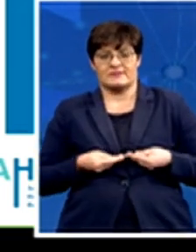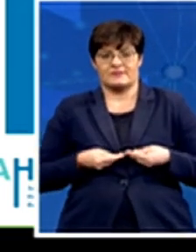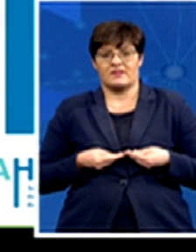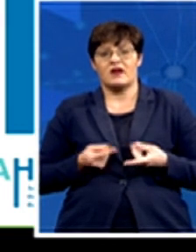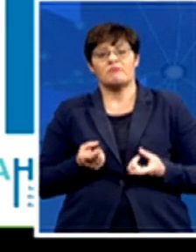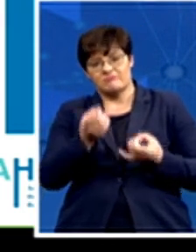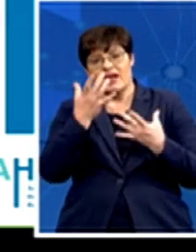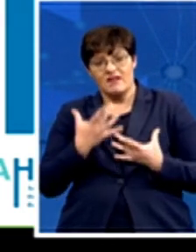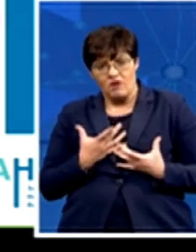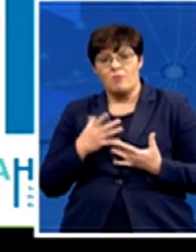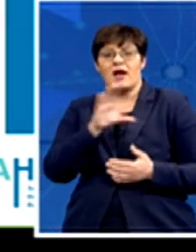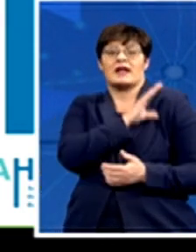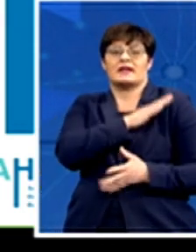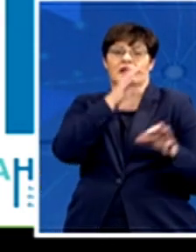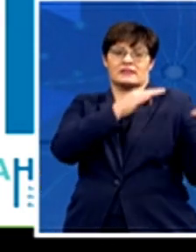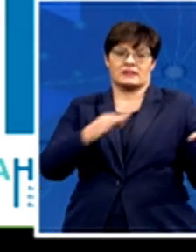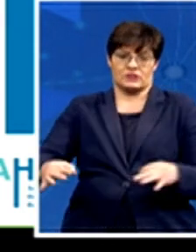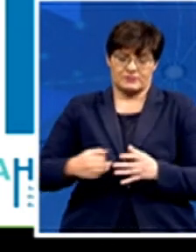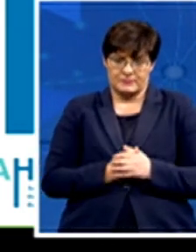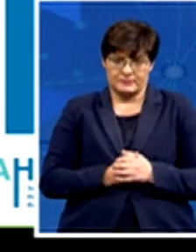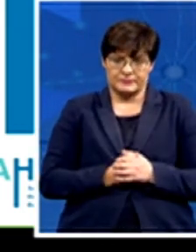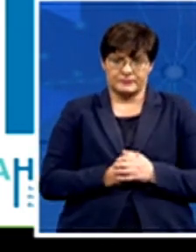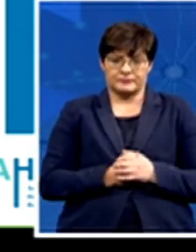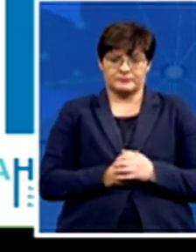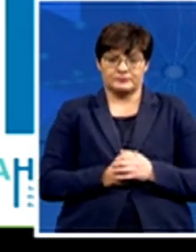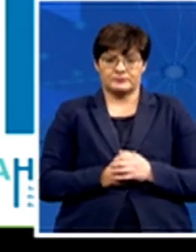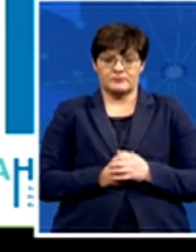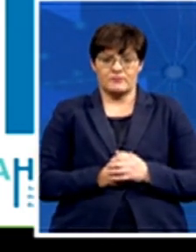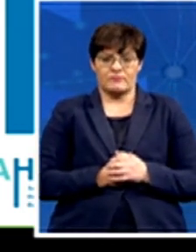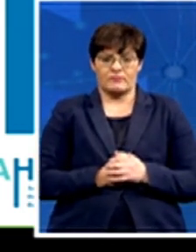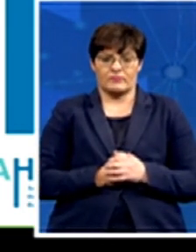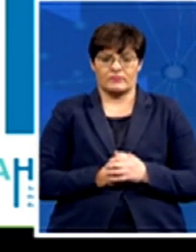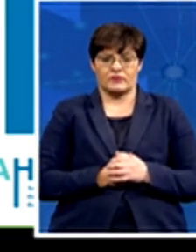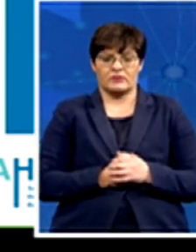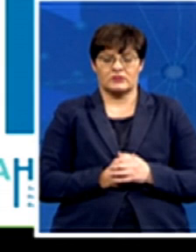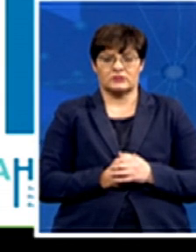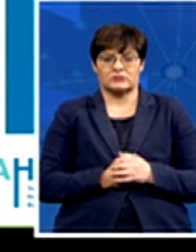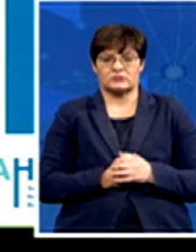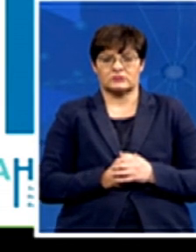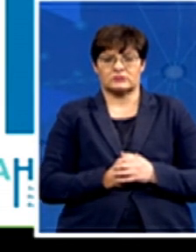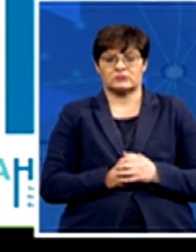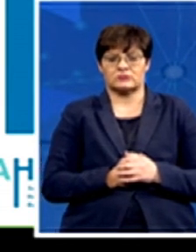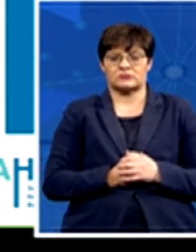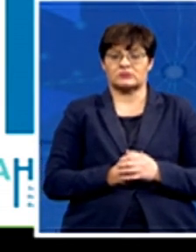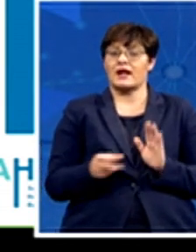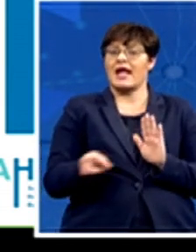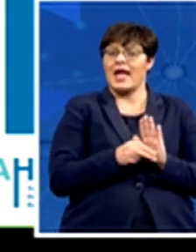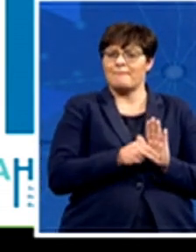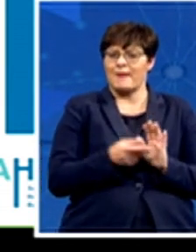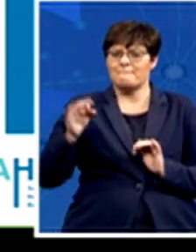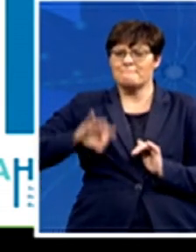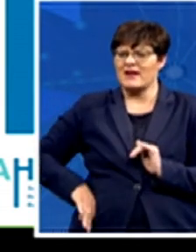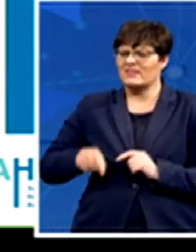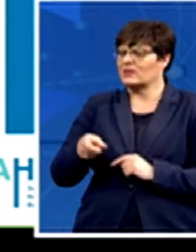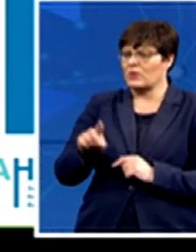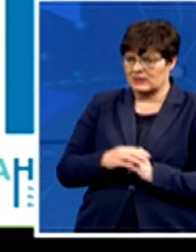making. Then what are the features of this app and the benefits? So it's simple, number one,